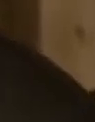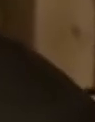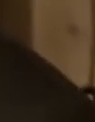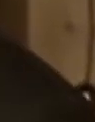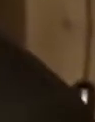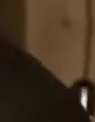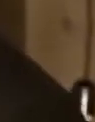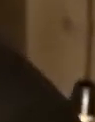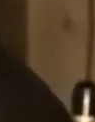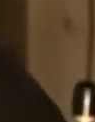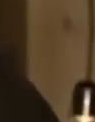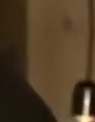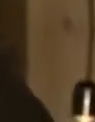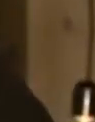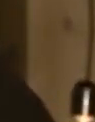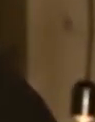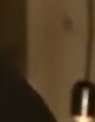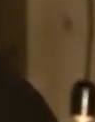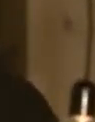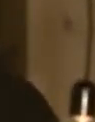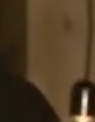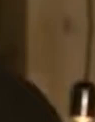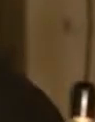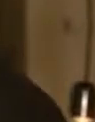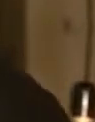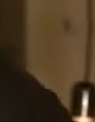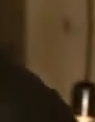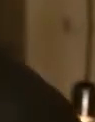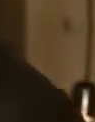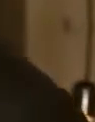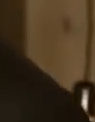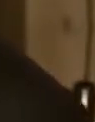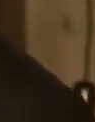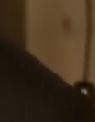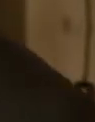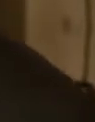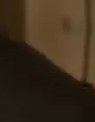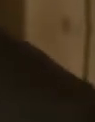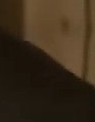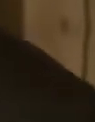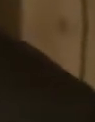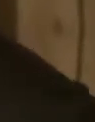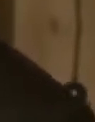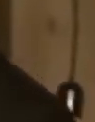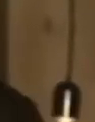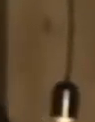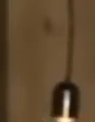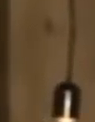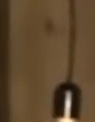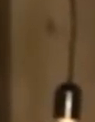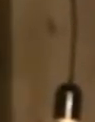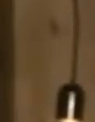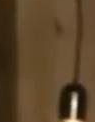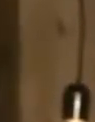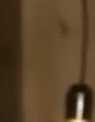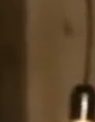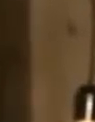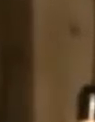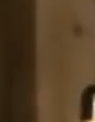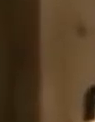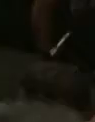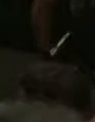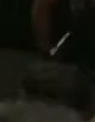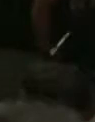Aquantive that we sold to Microsoft for $6.4 billion. My friends and I, we own a bank. I tell